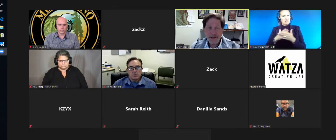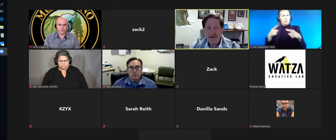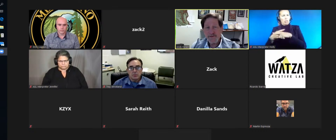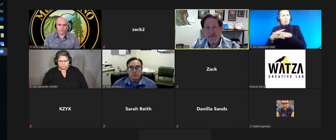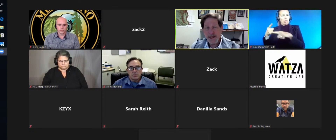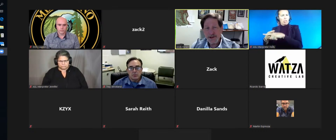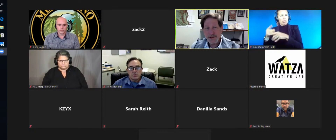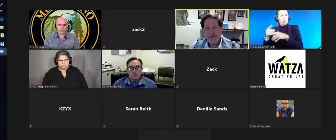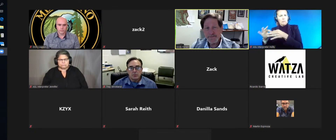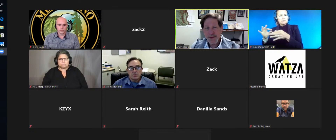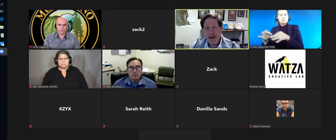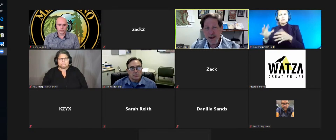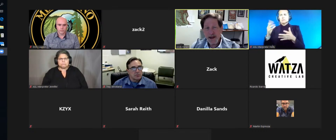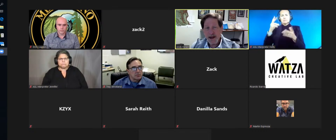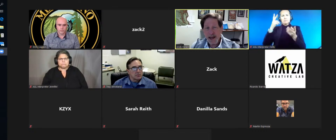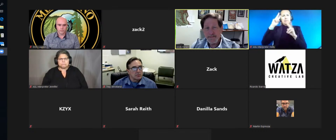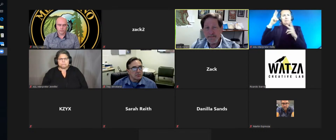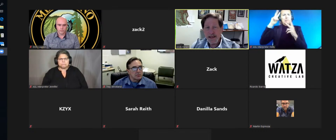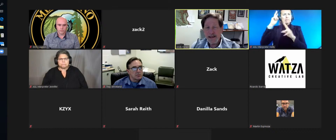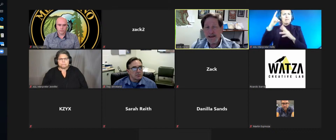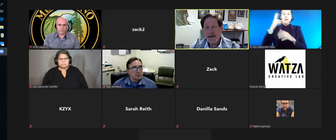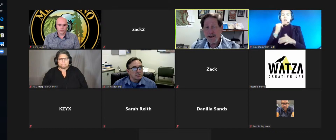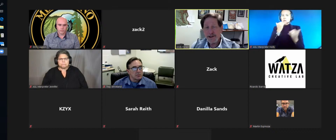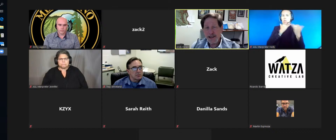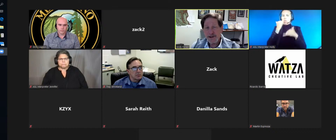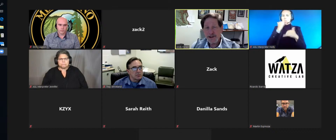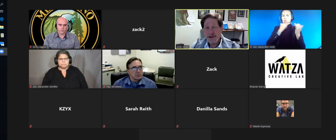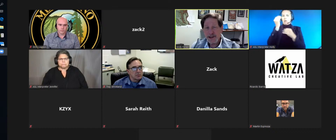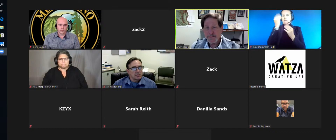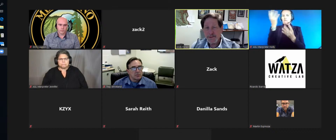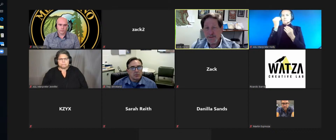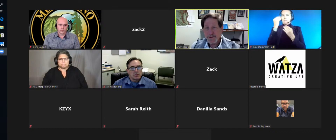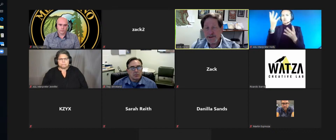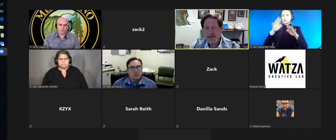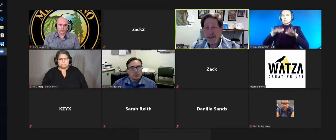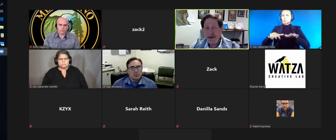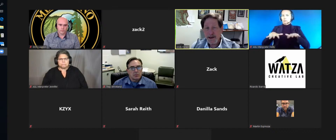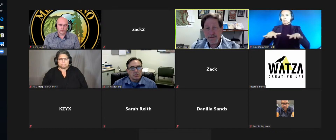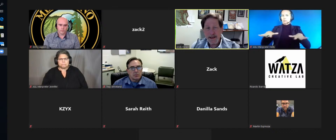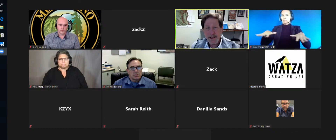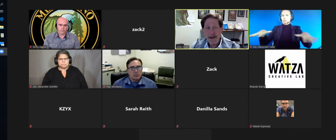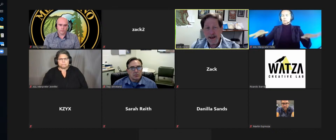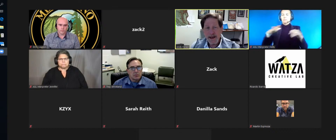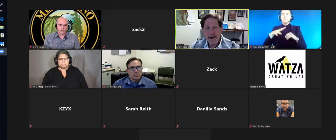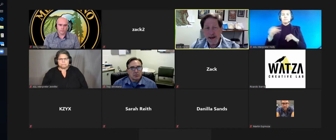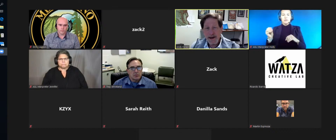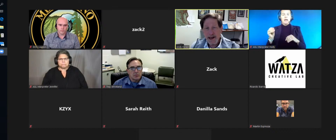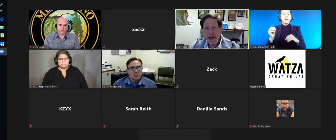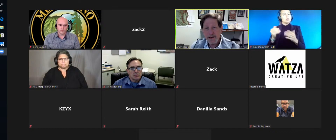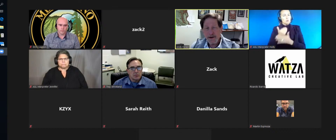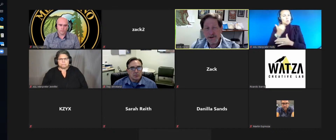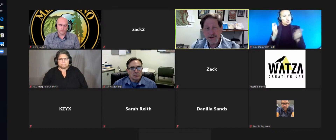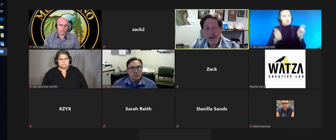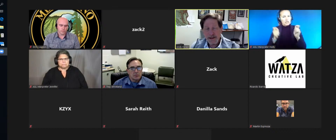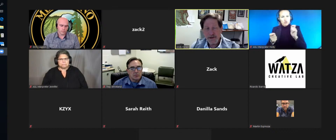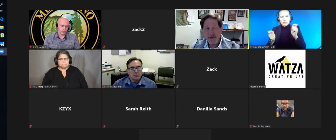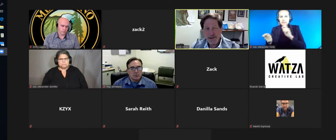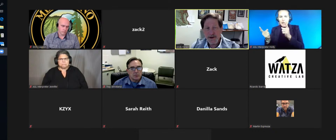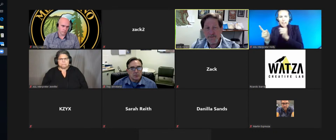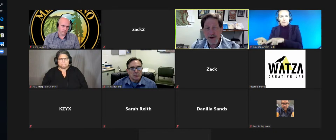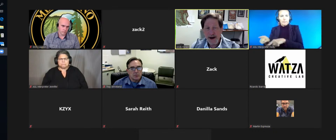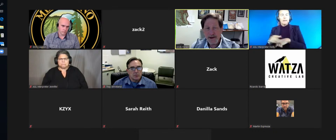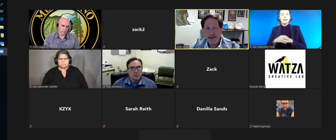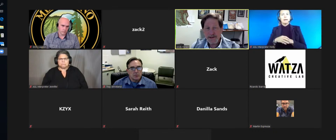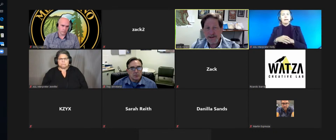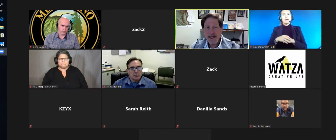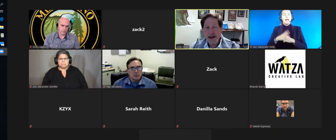misinformation and disinformation, and many changes in blueprints that are coming, and also the increase